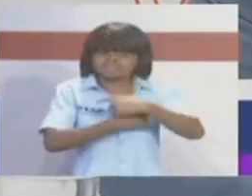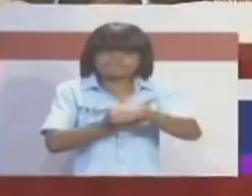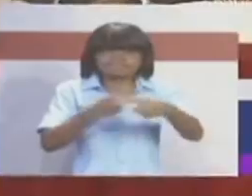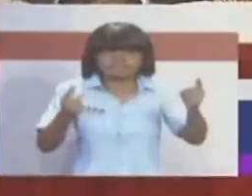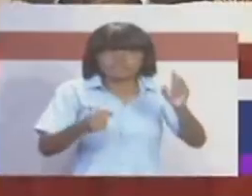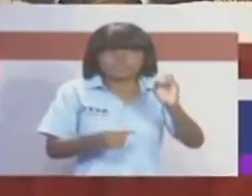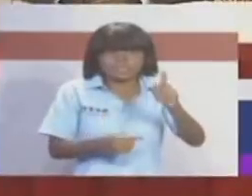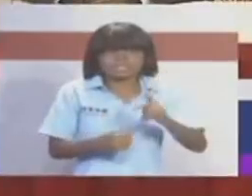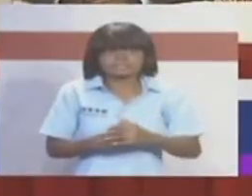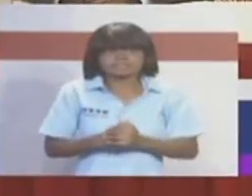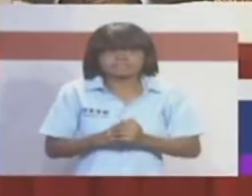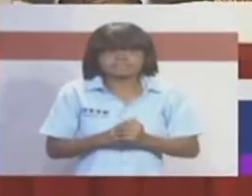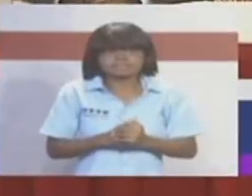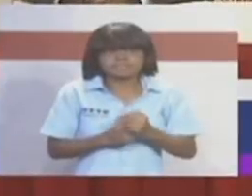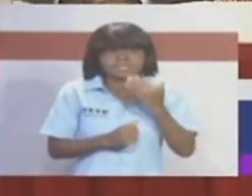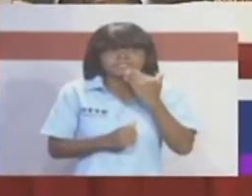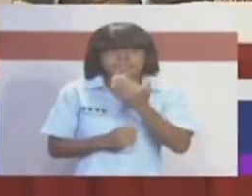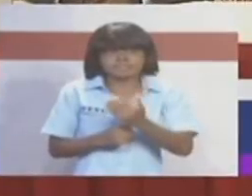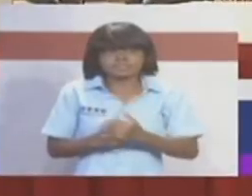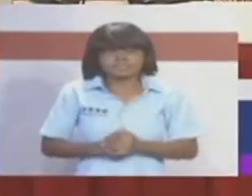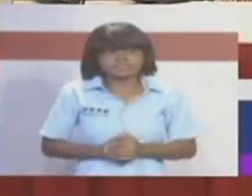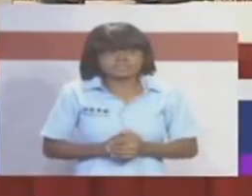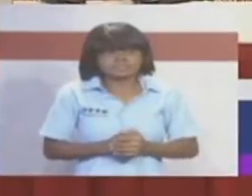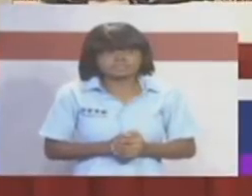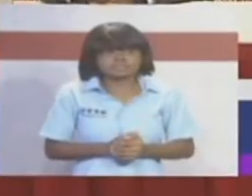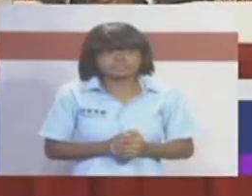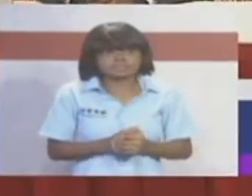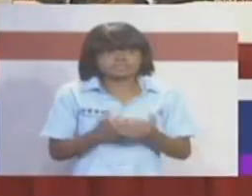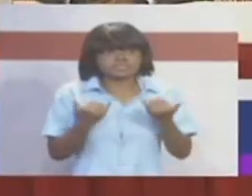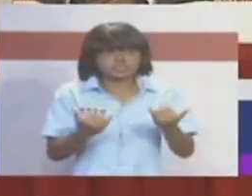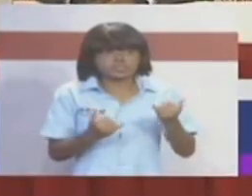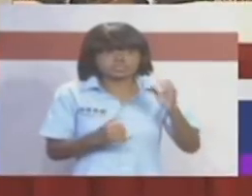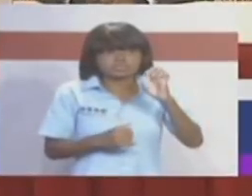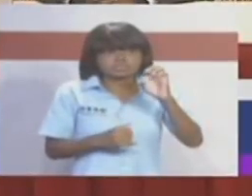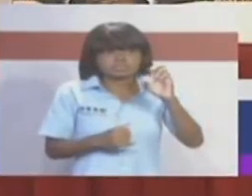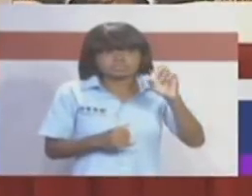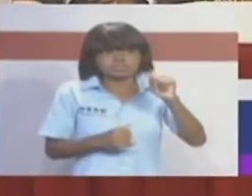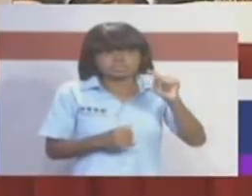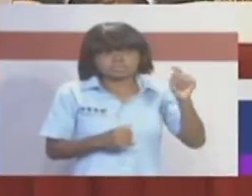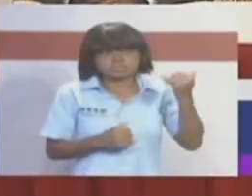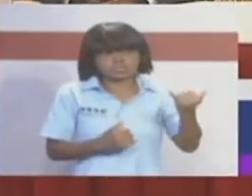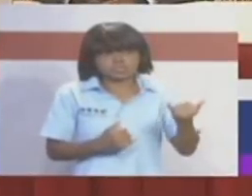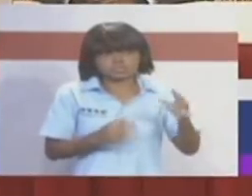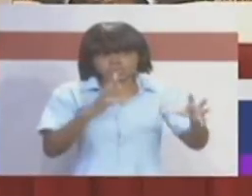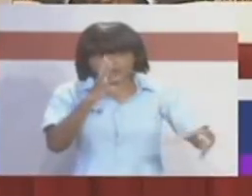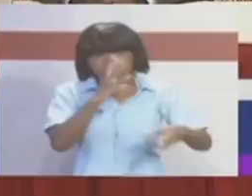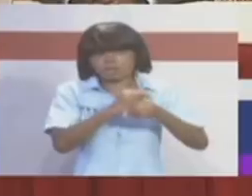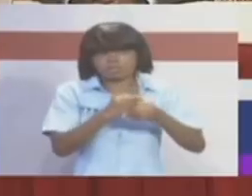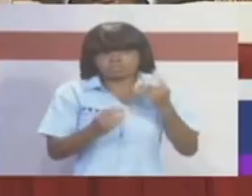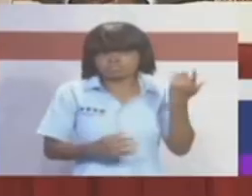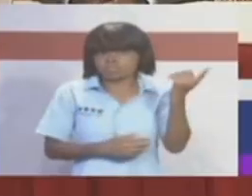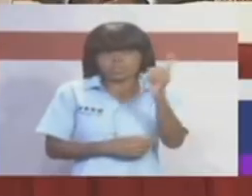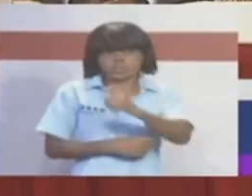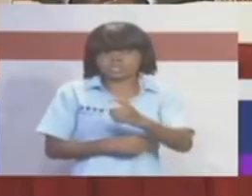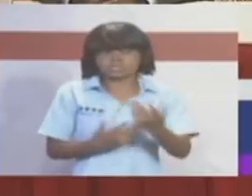Thank you very much, Dr. Hines. We go back to TTT for a follow-up question.